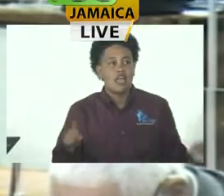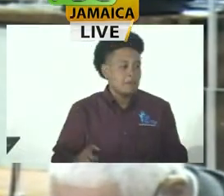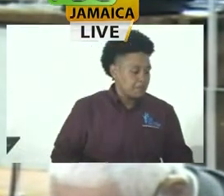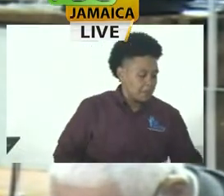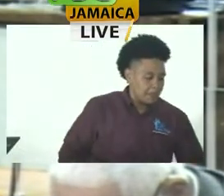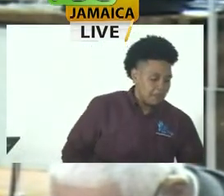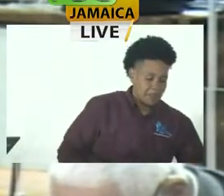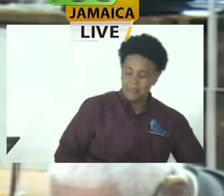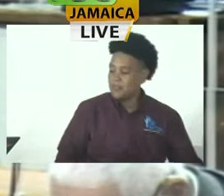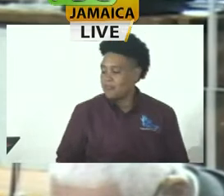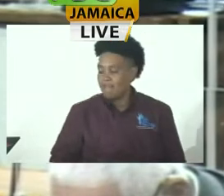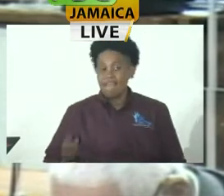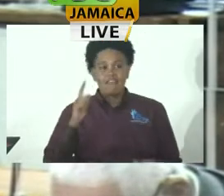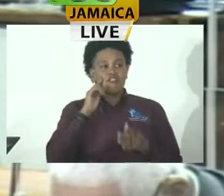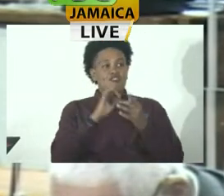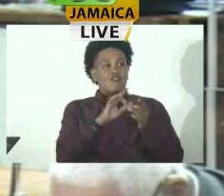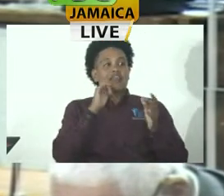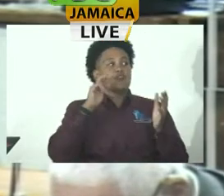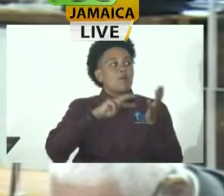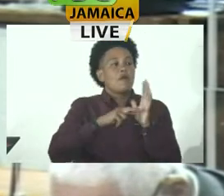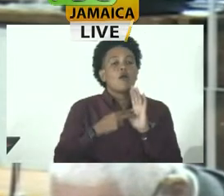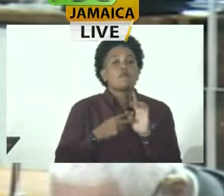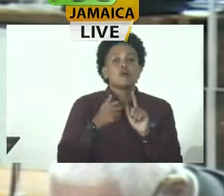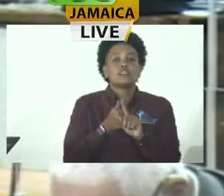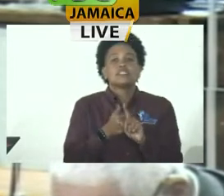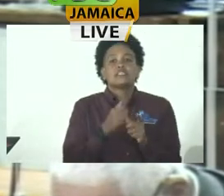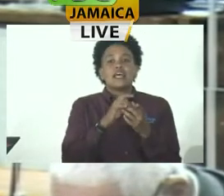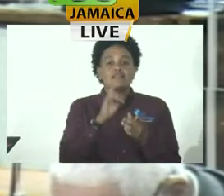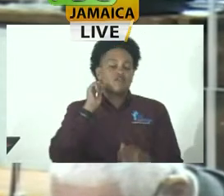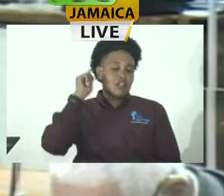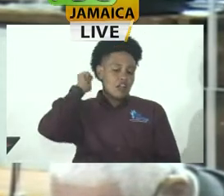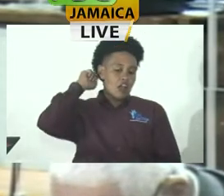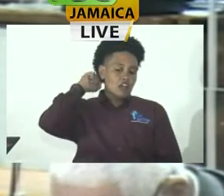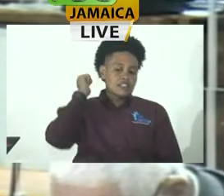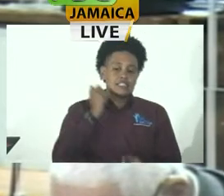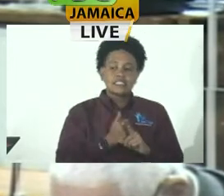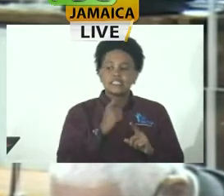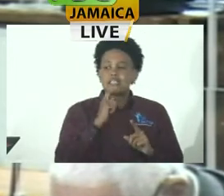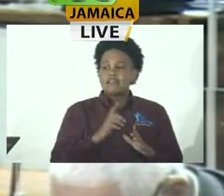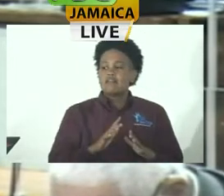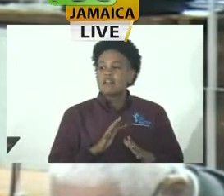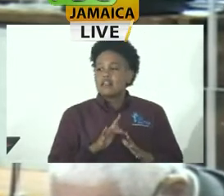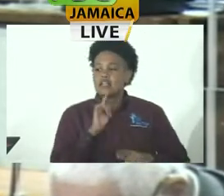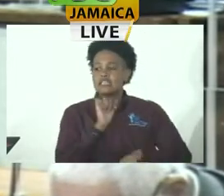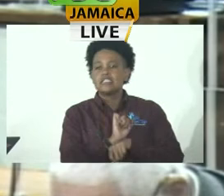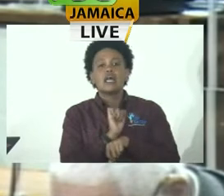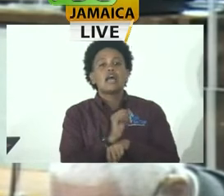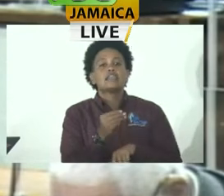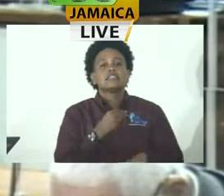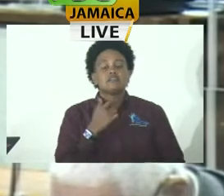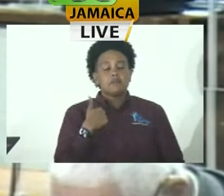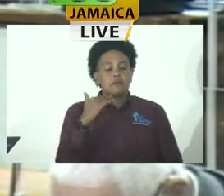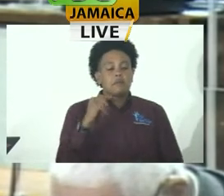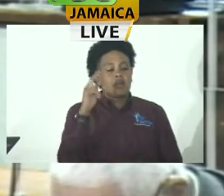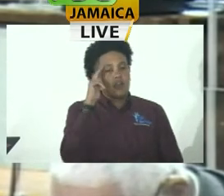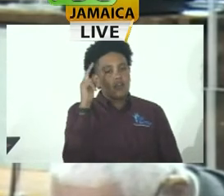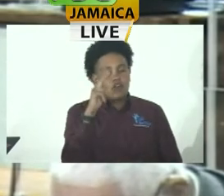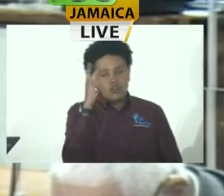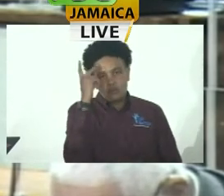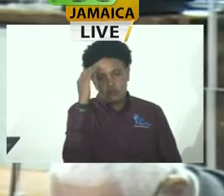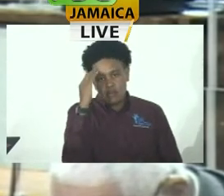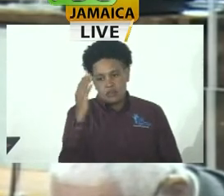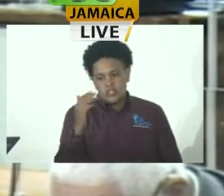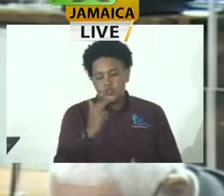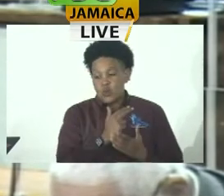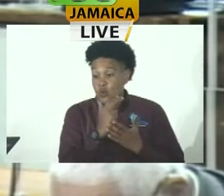with a sense of purpose cognizant of the enormity of the task entrusted to me by the most honorable prime minister